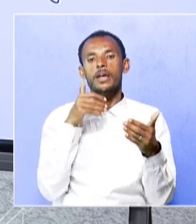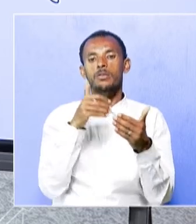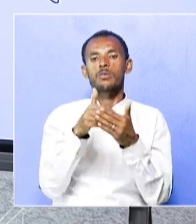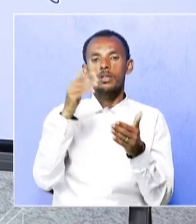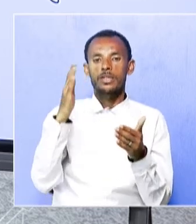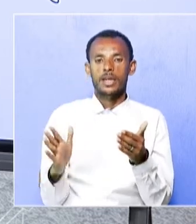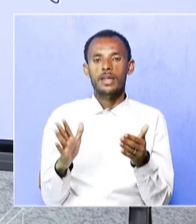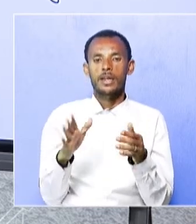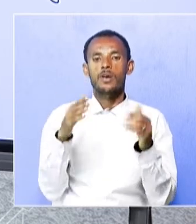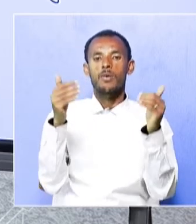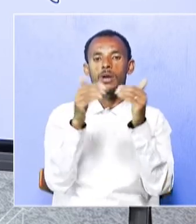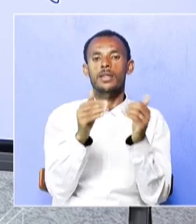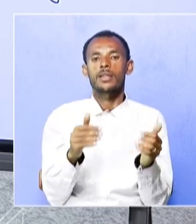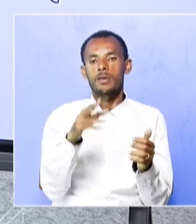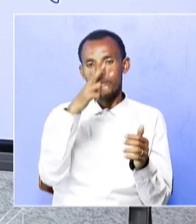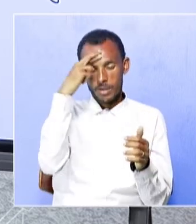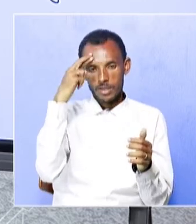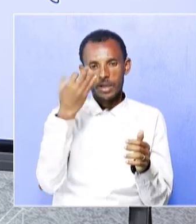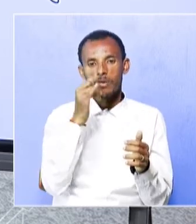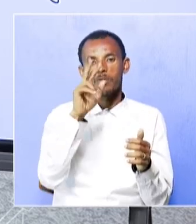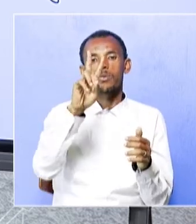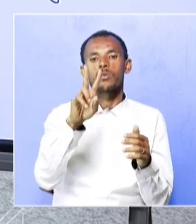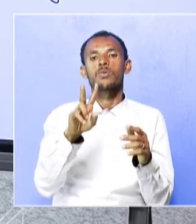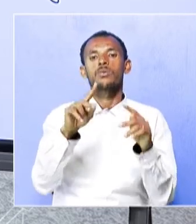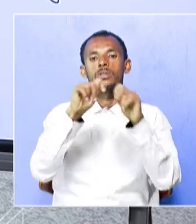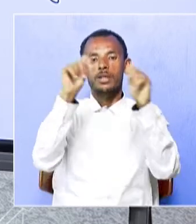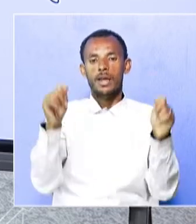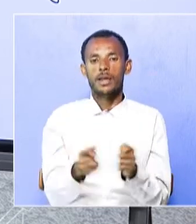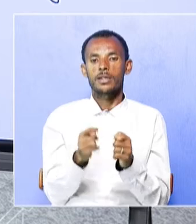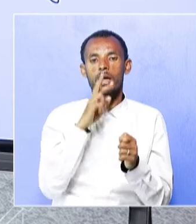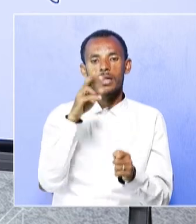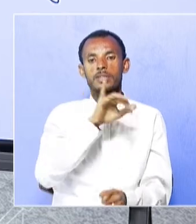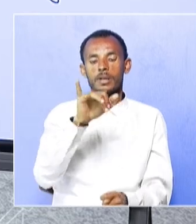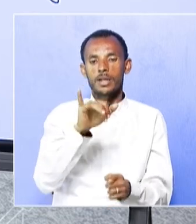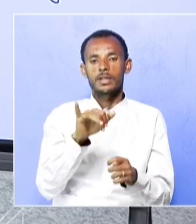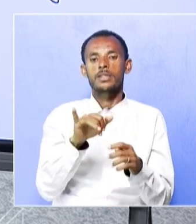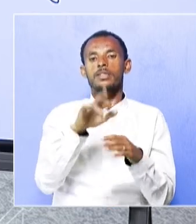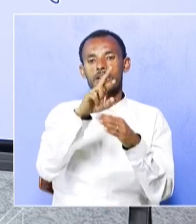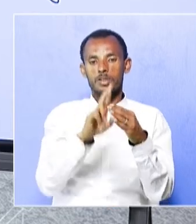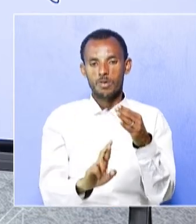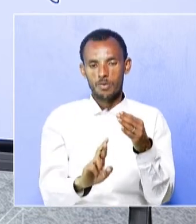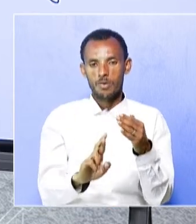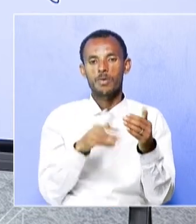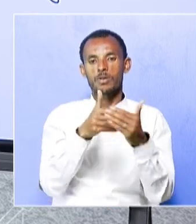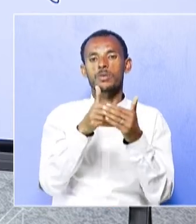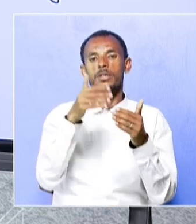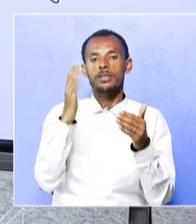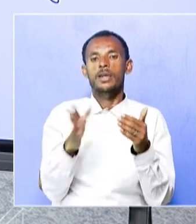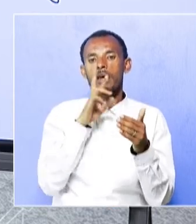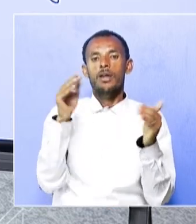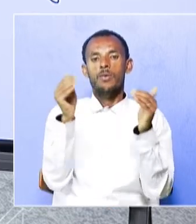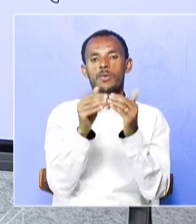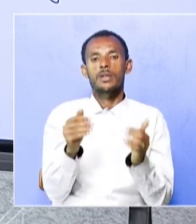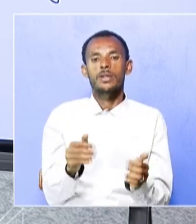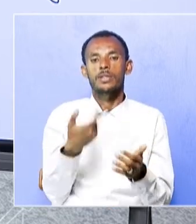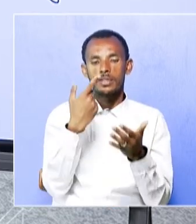congruent, right? Because if two triangles are similar, the ratio of the pairs of corresponding sides are congruent.